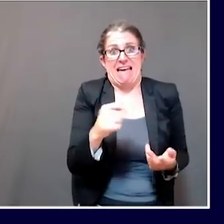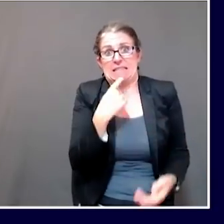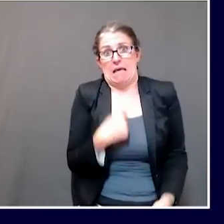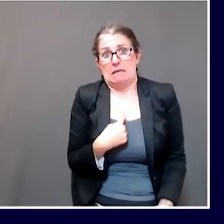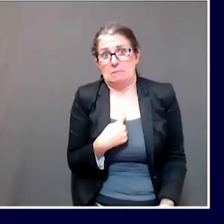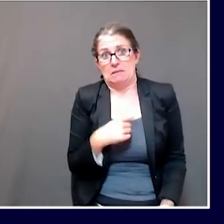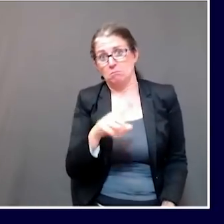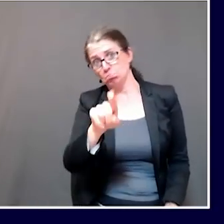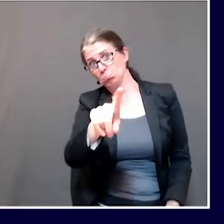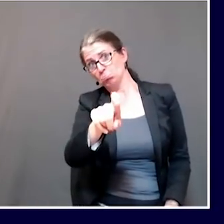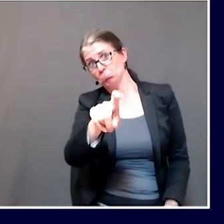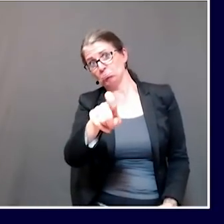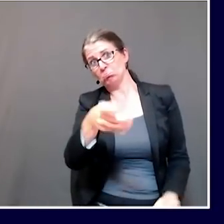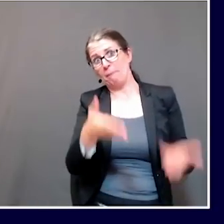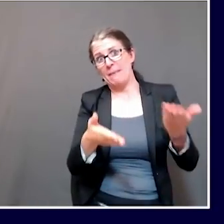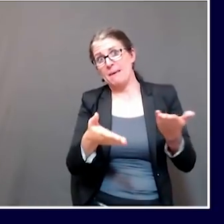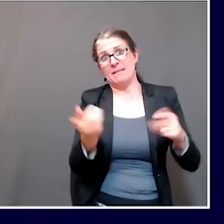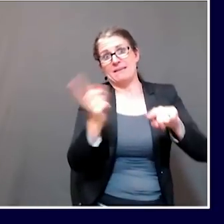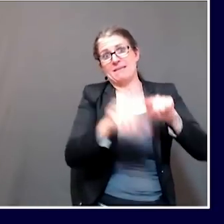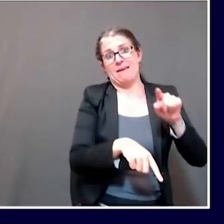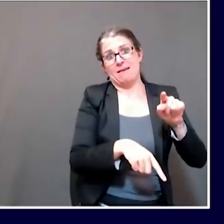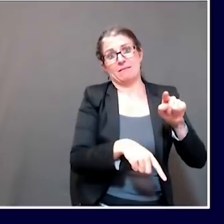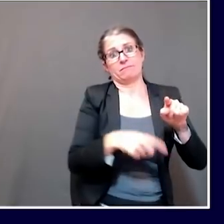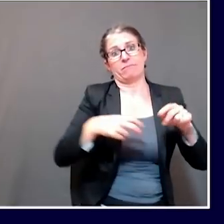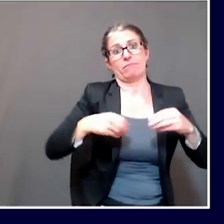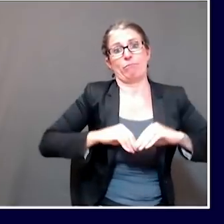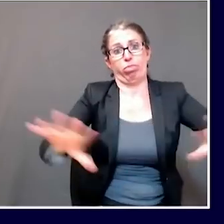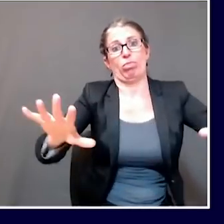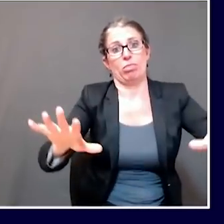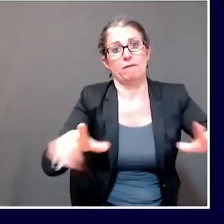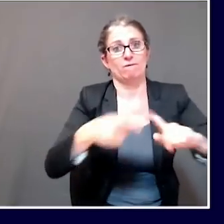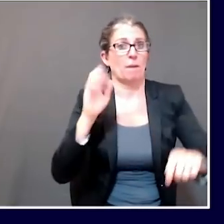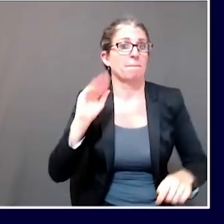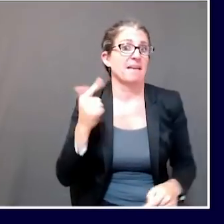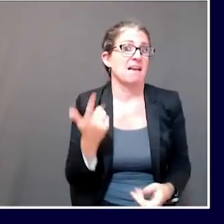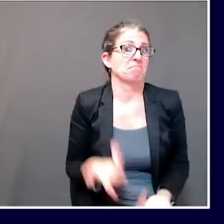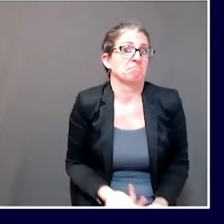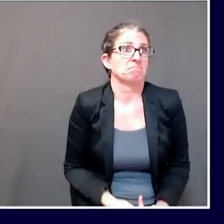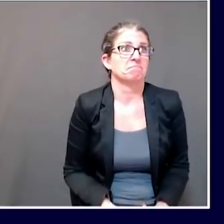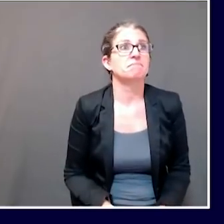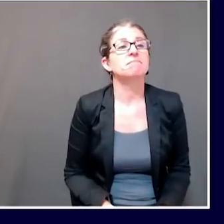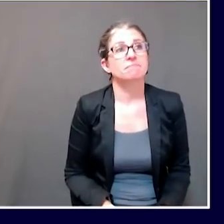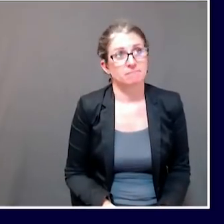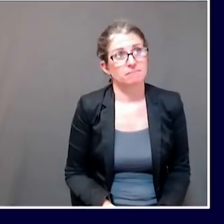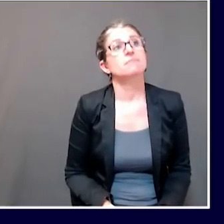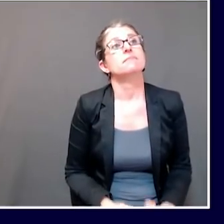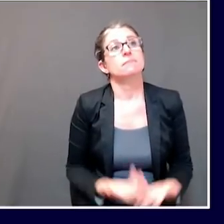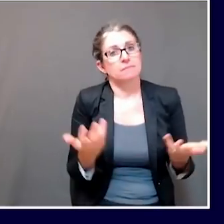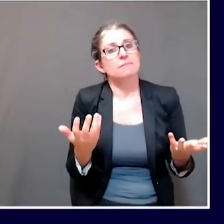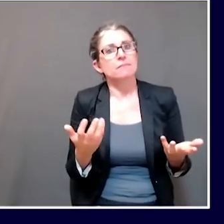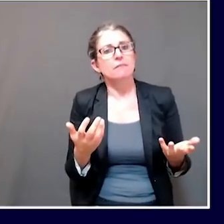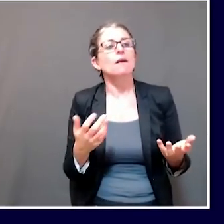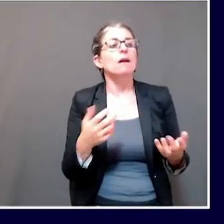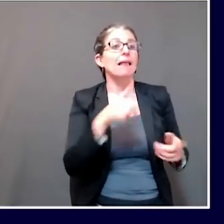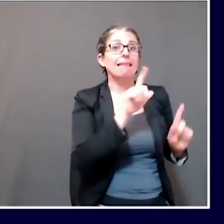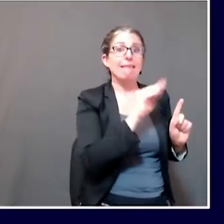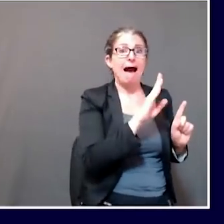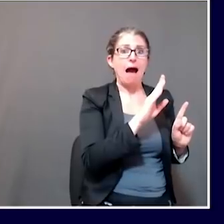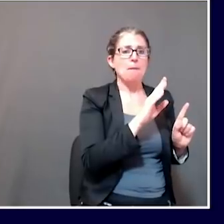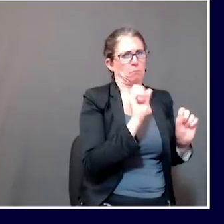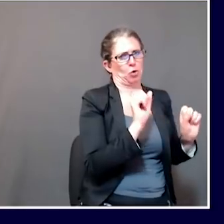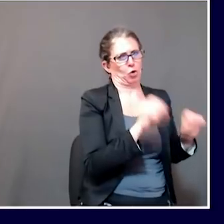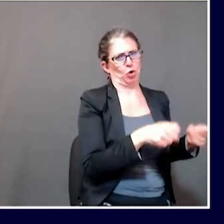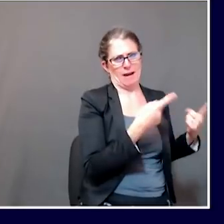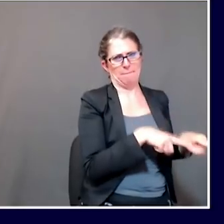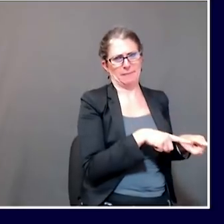It's theoretically possible, but I don't know that it's really been something that has been demonstrated and proven in the literature. So for that